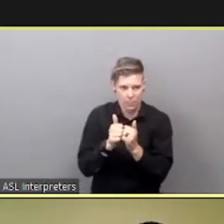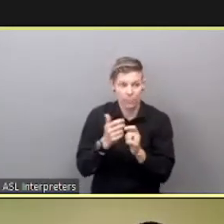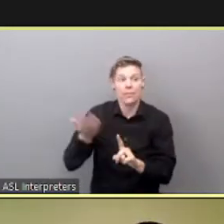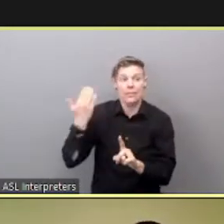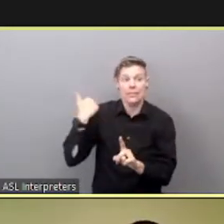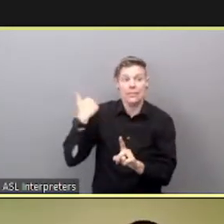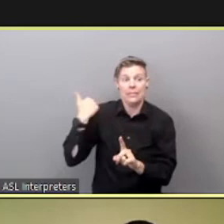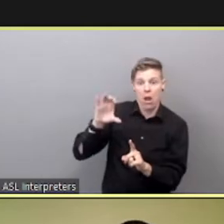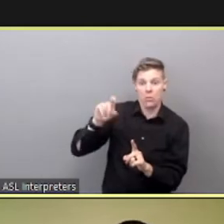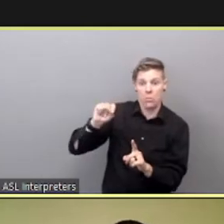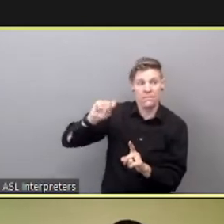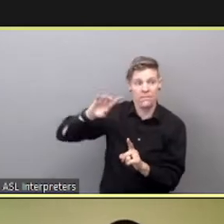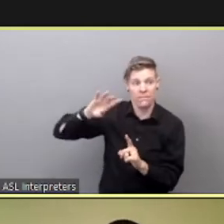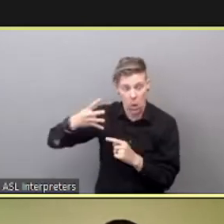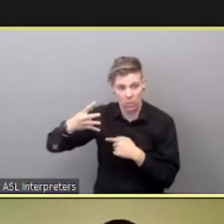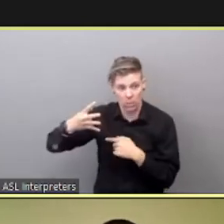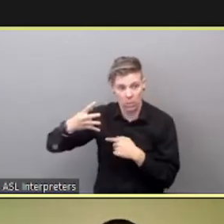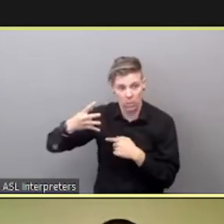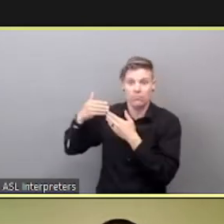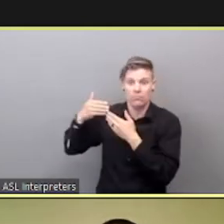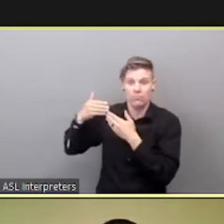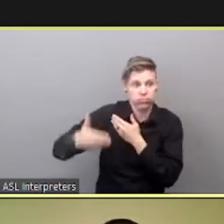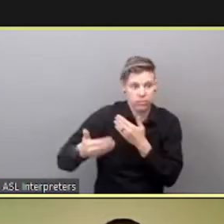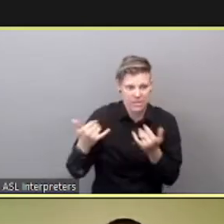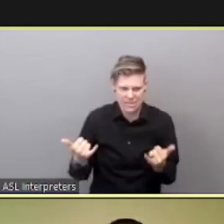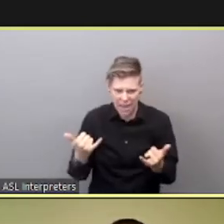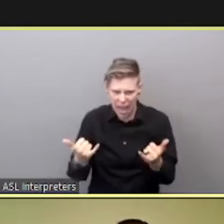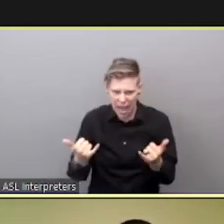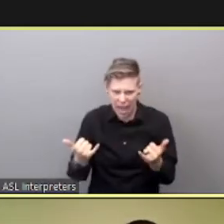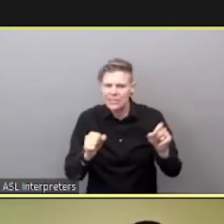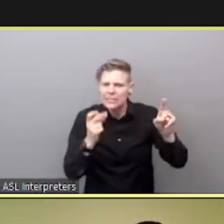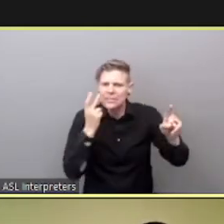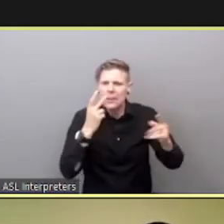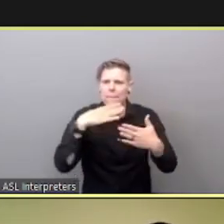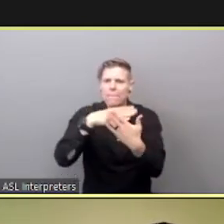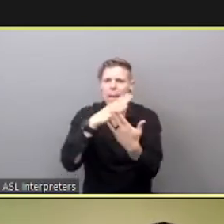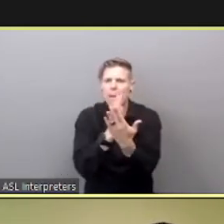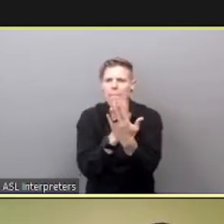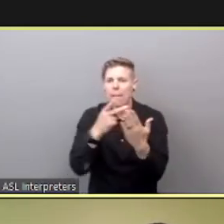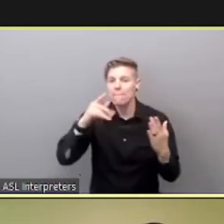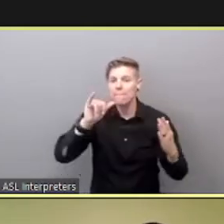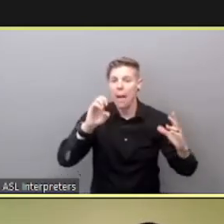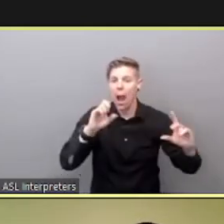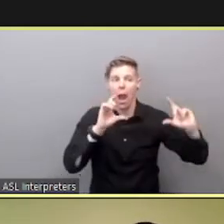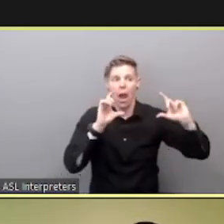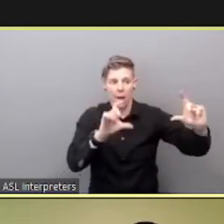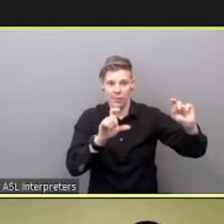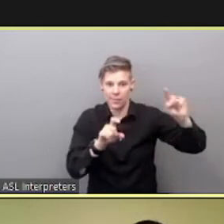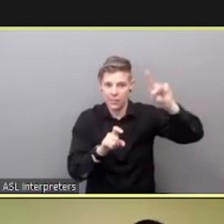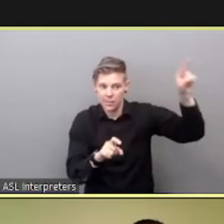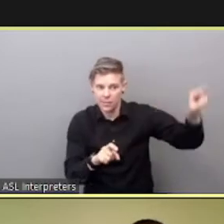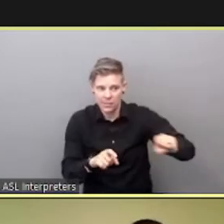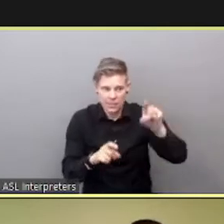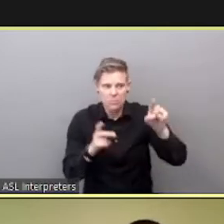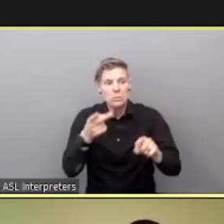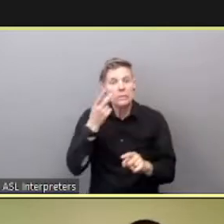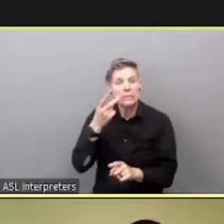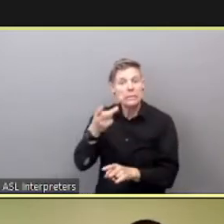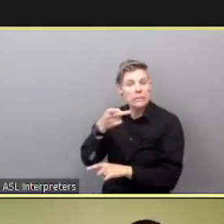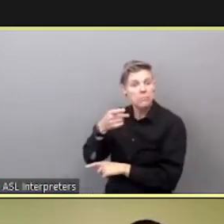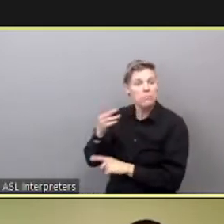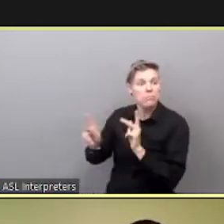at here on this pie chart is a distribution of UI claimants based on the last occupation